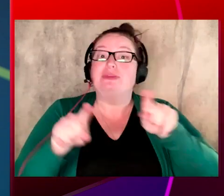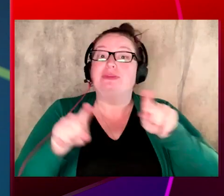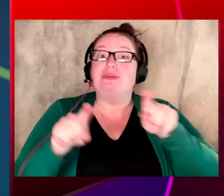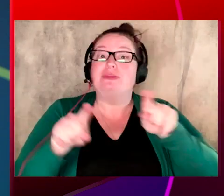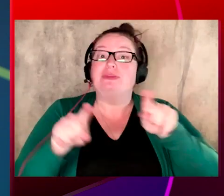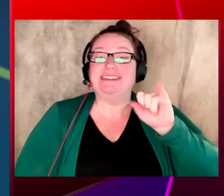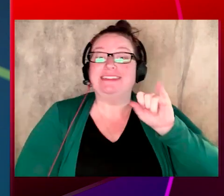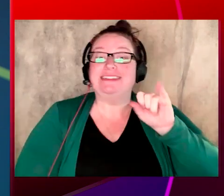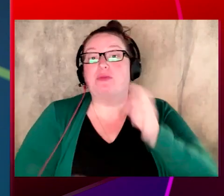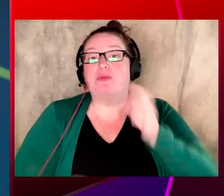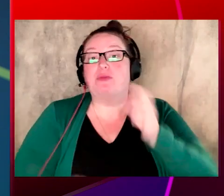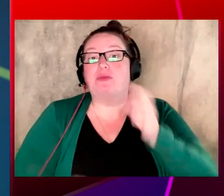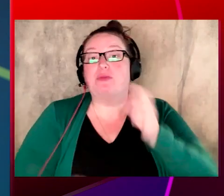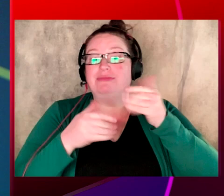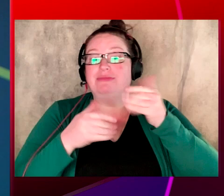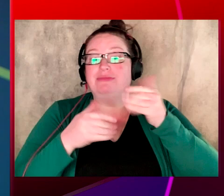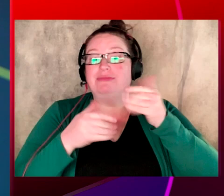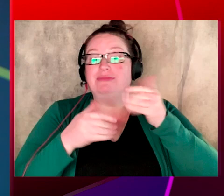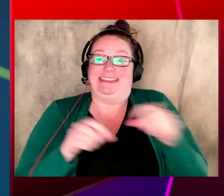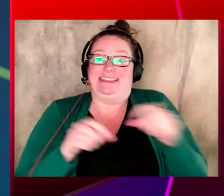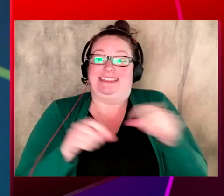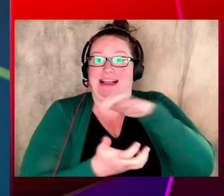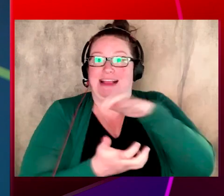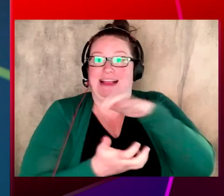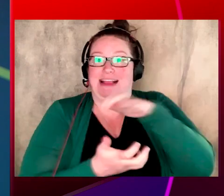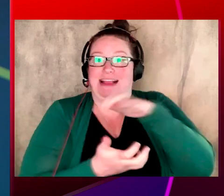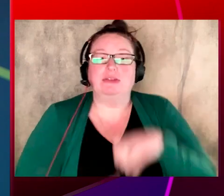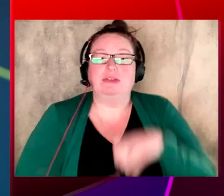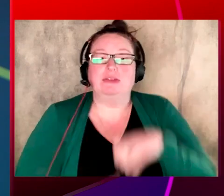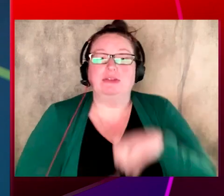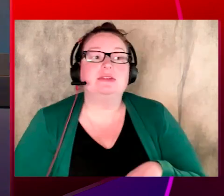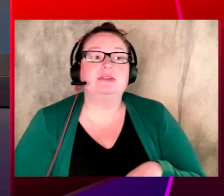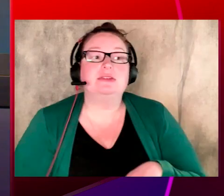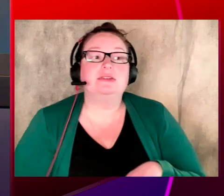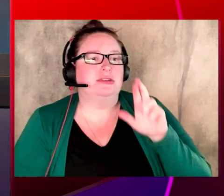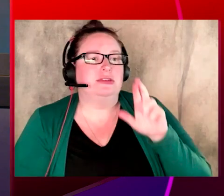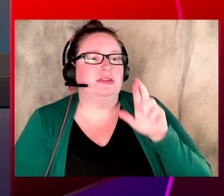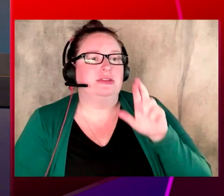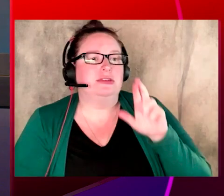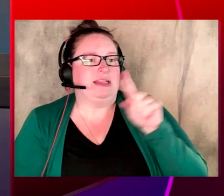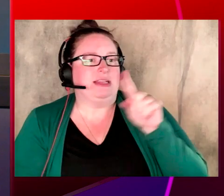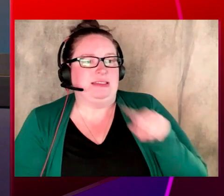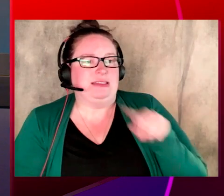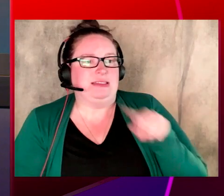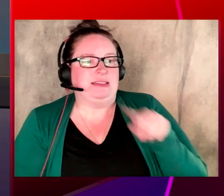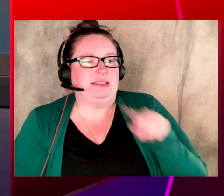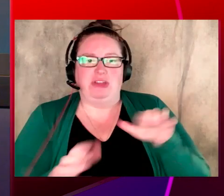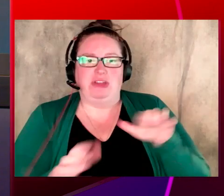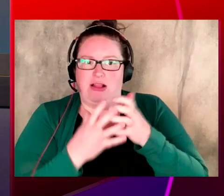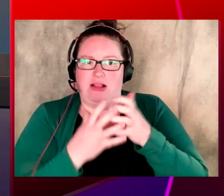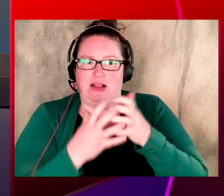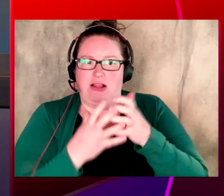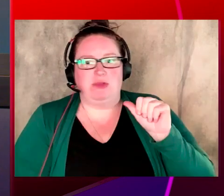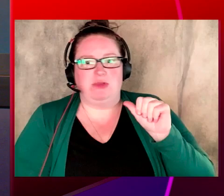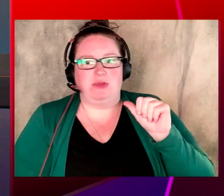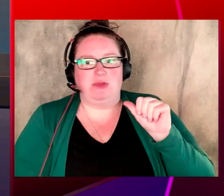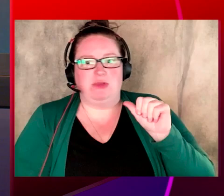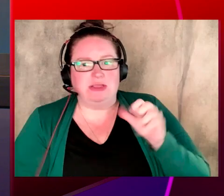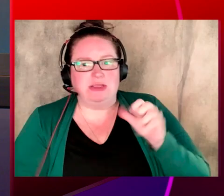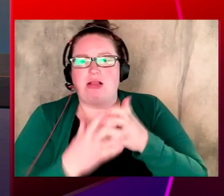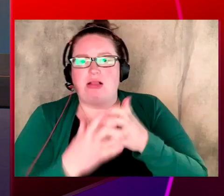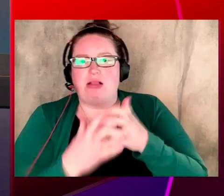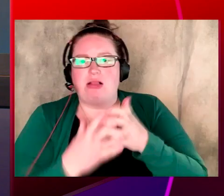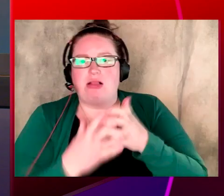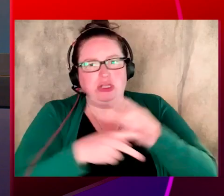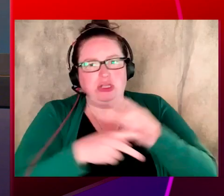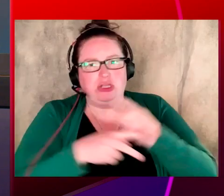in the cloud. Now, Ritz, we've done a lot with databases. We've done a lot with compute. We've done a lot with all